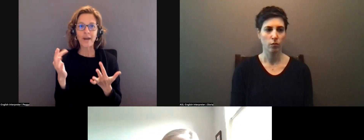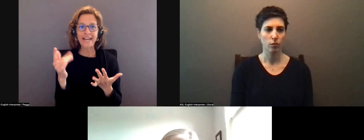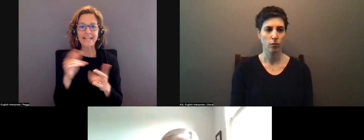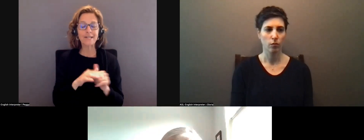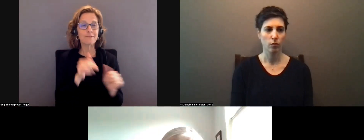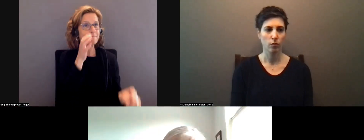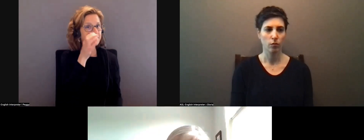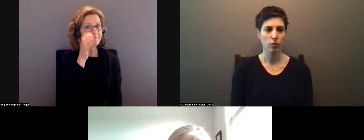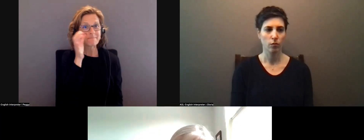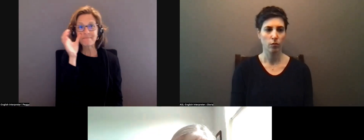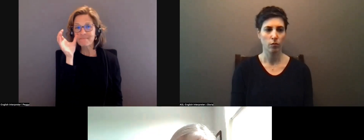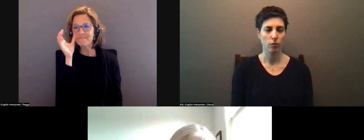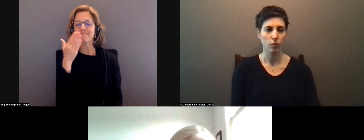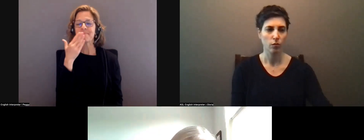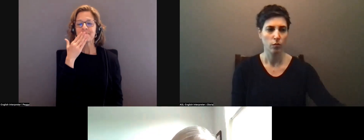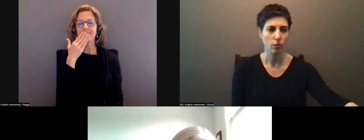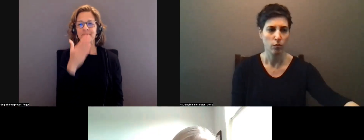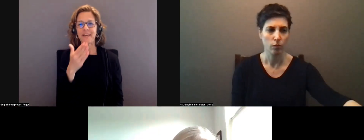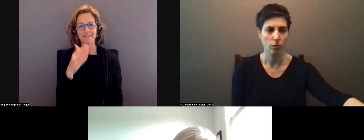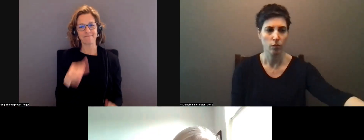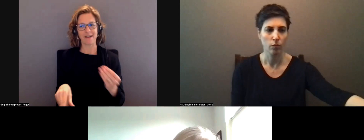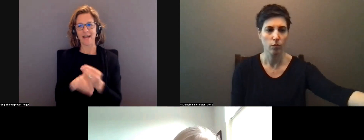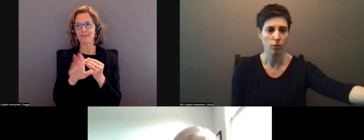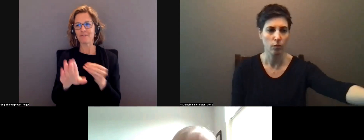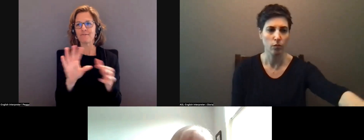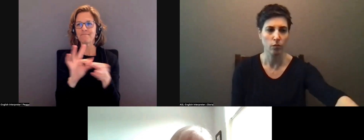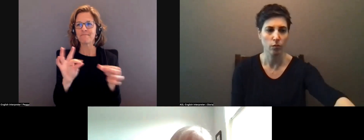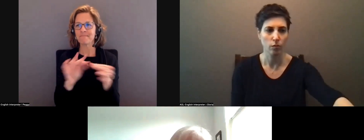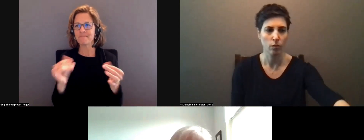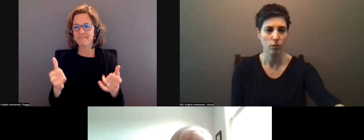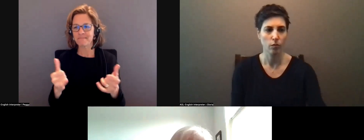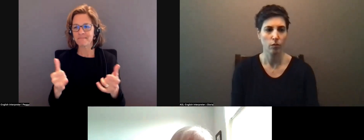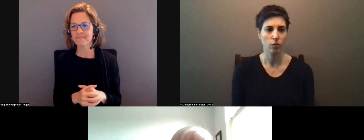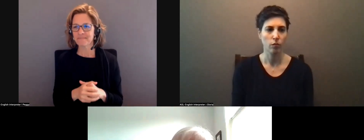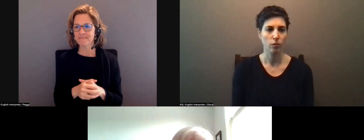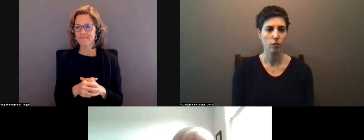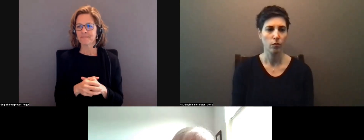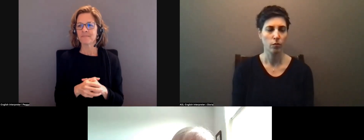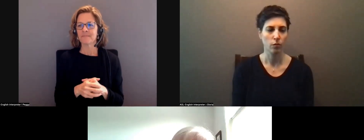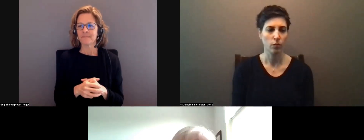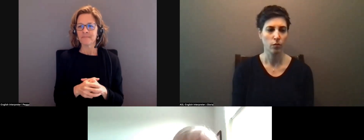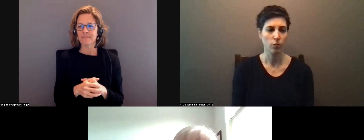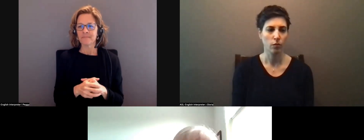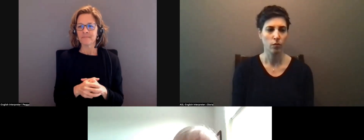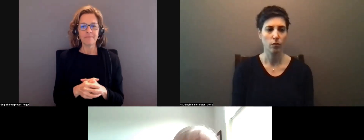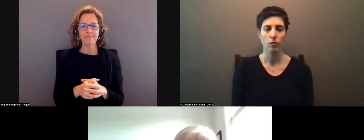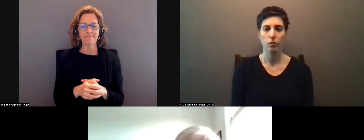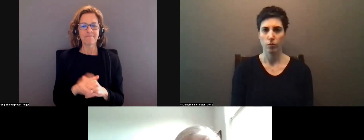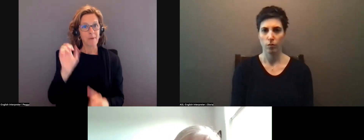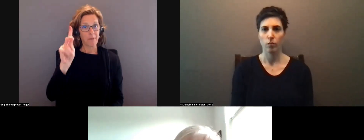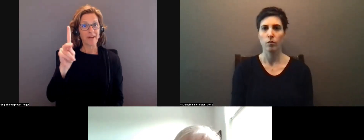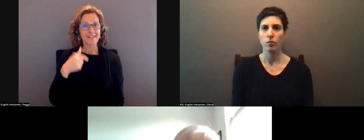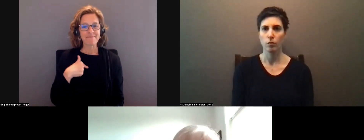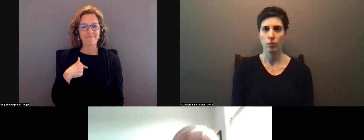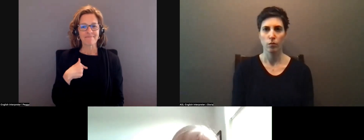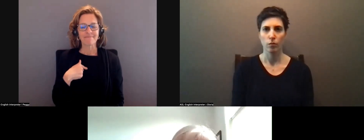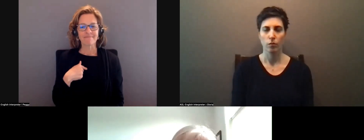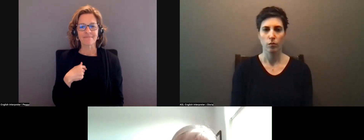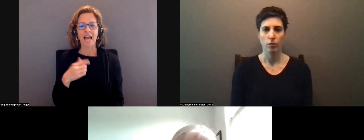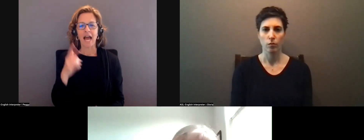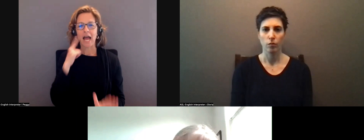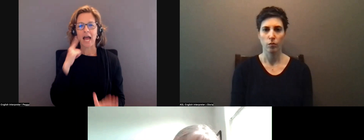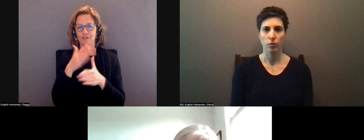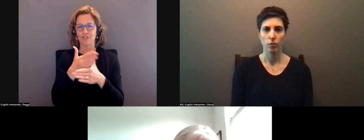wings there. So maybe you could give us your take on this question. Okay, thank you. I'm going to share